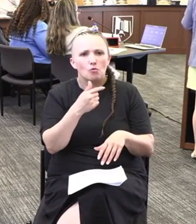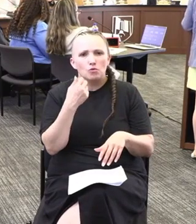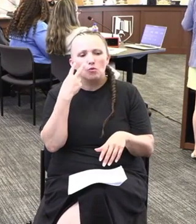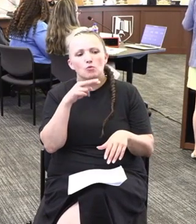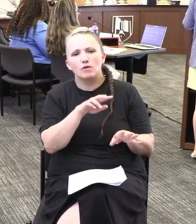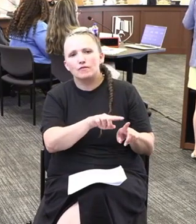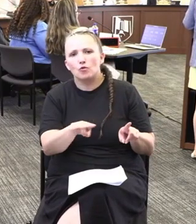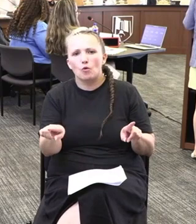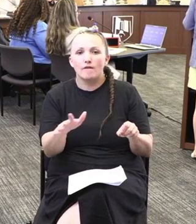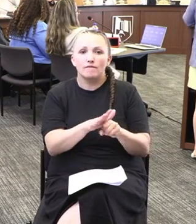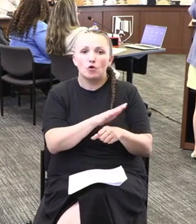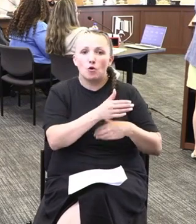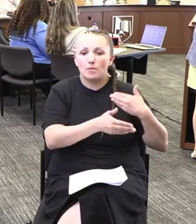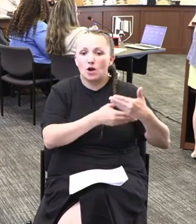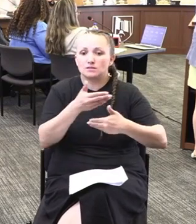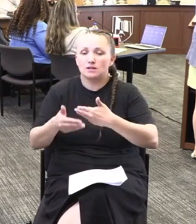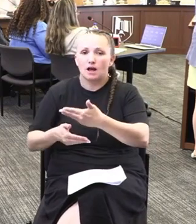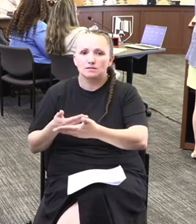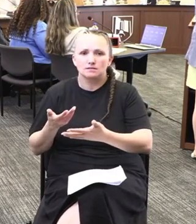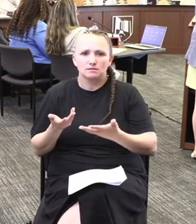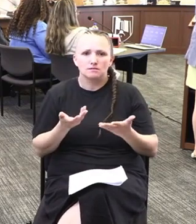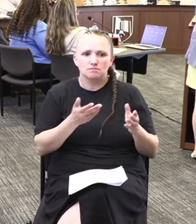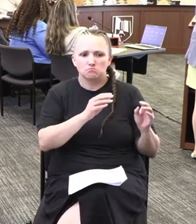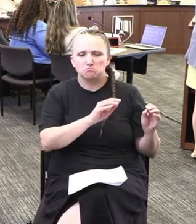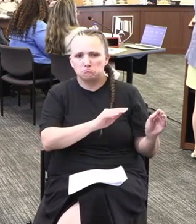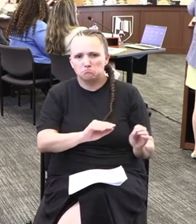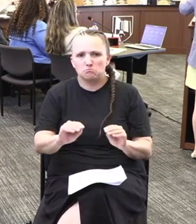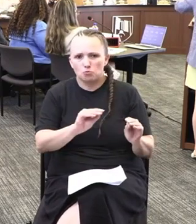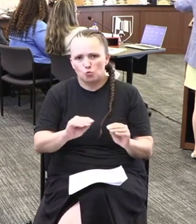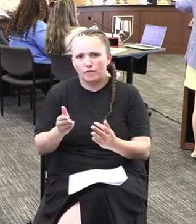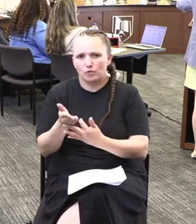the entire journey.